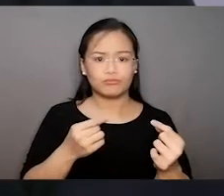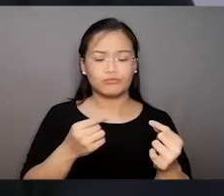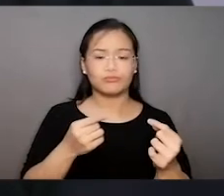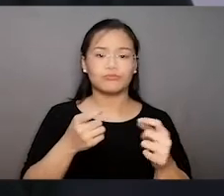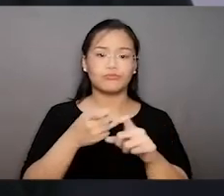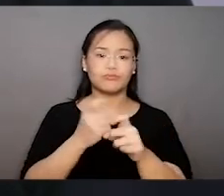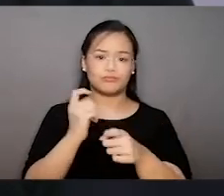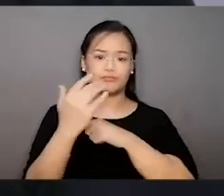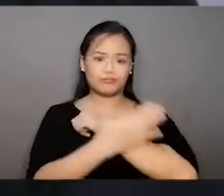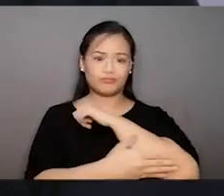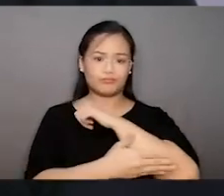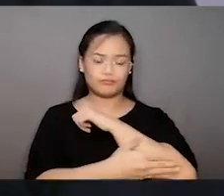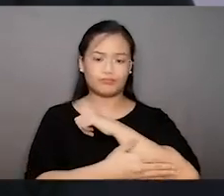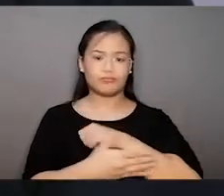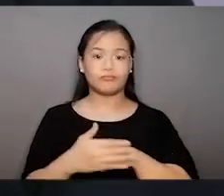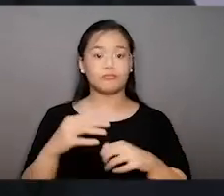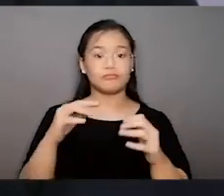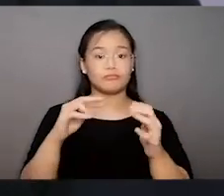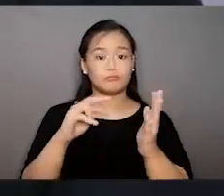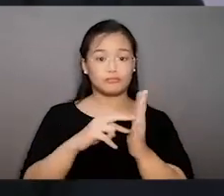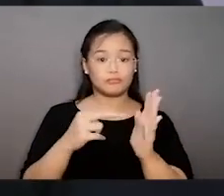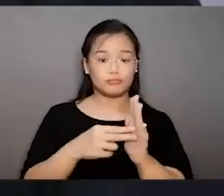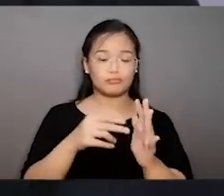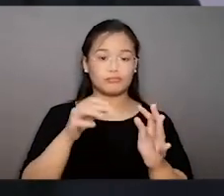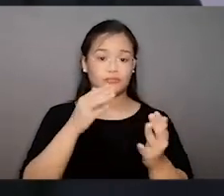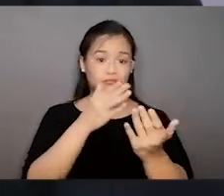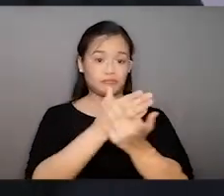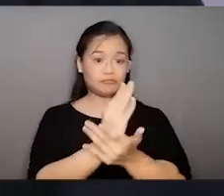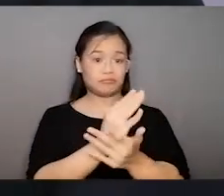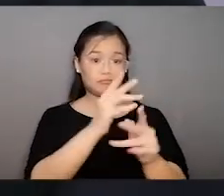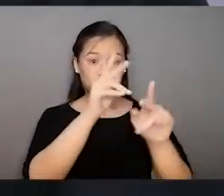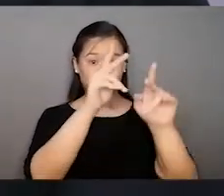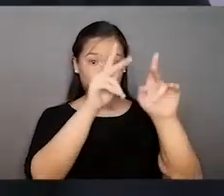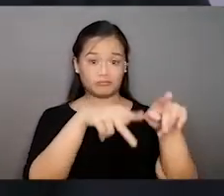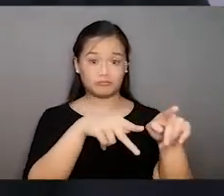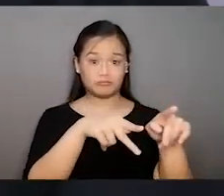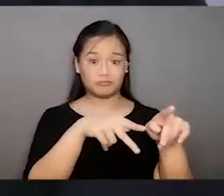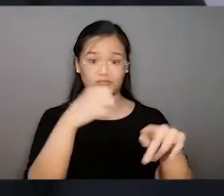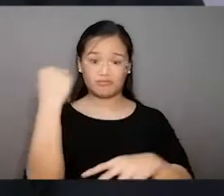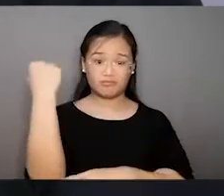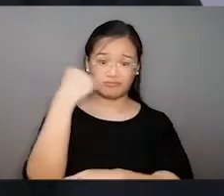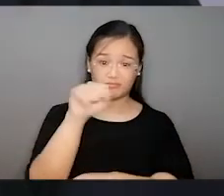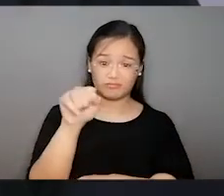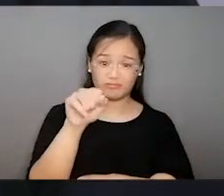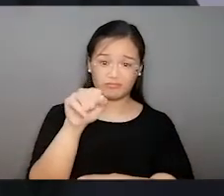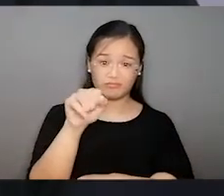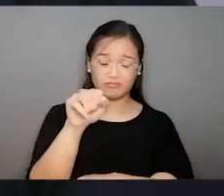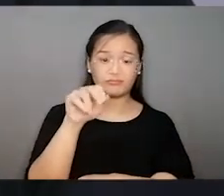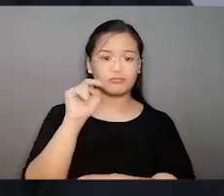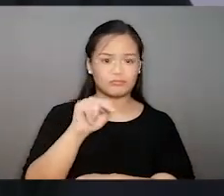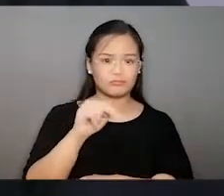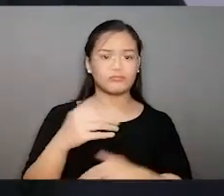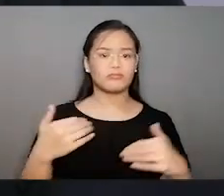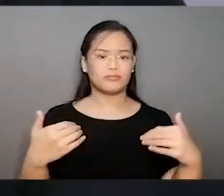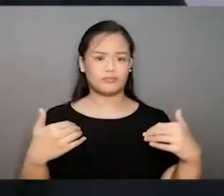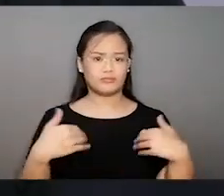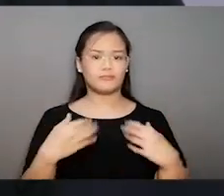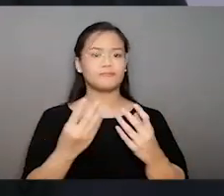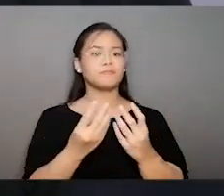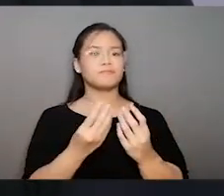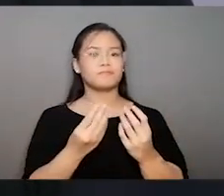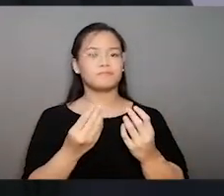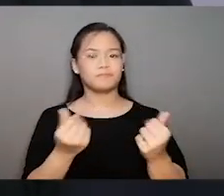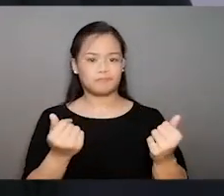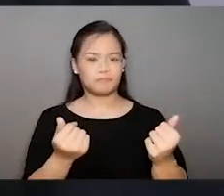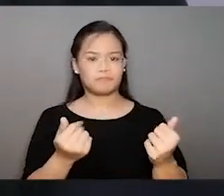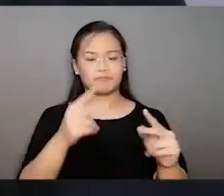or if rights of certain persons have been violated, they have a remedy to